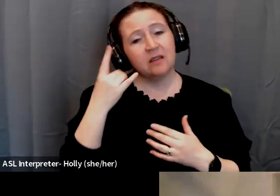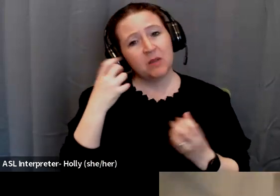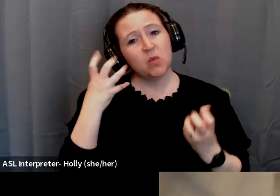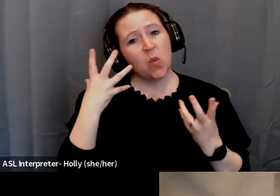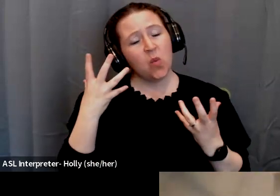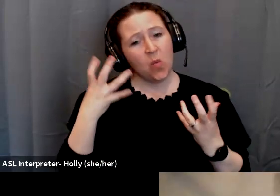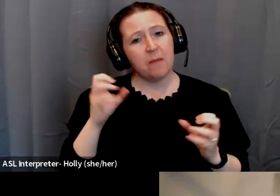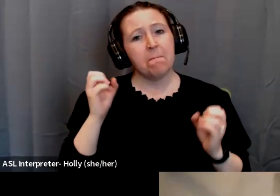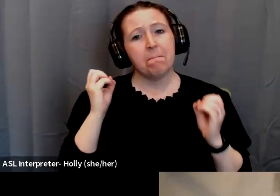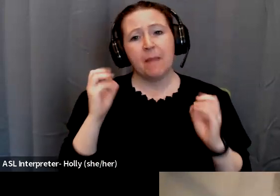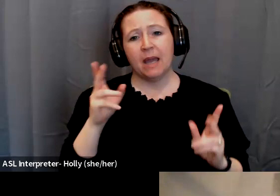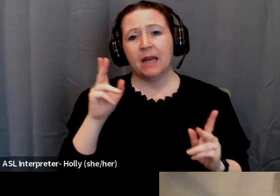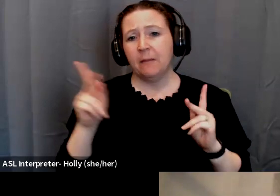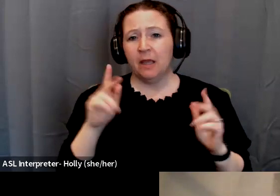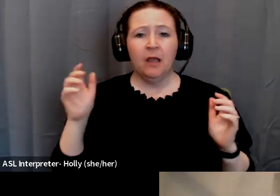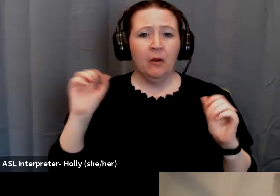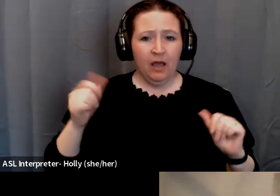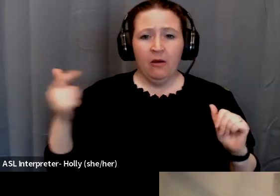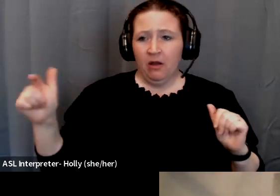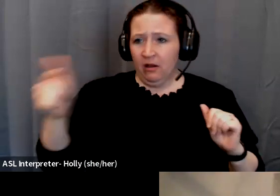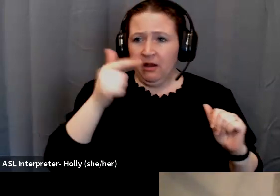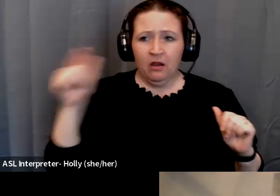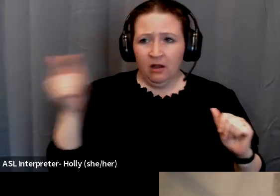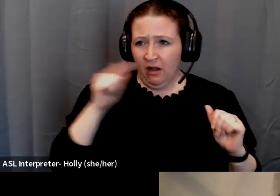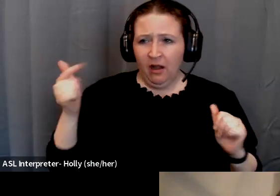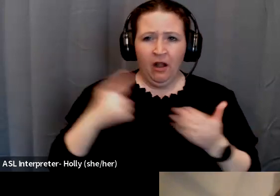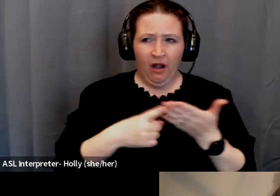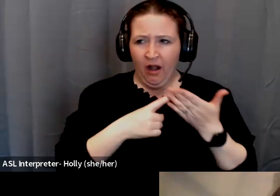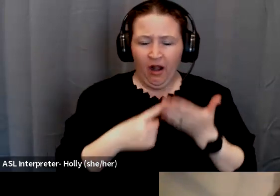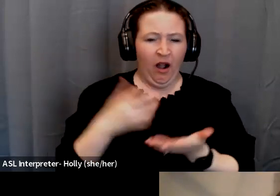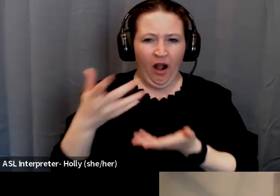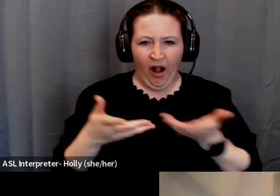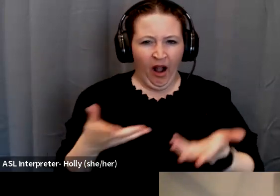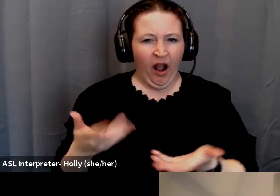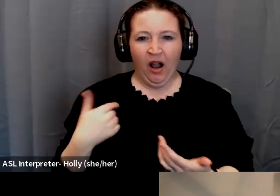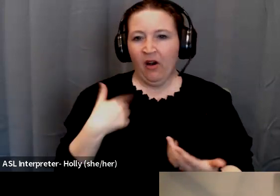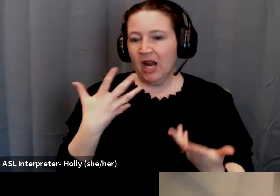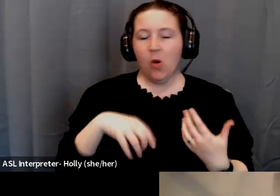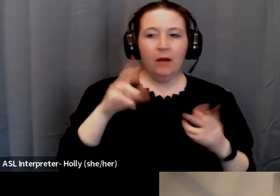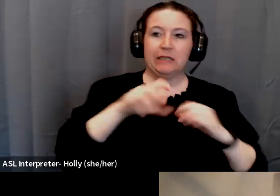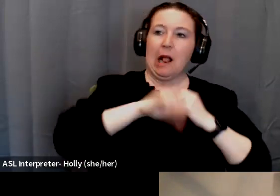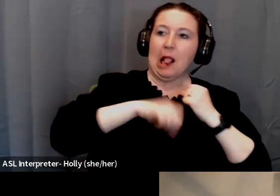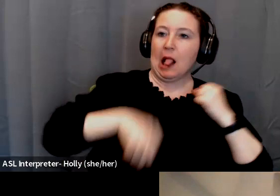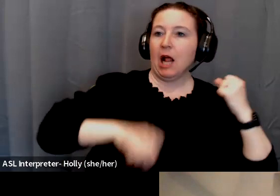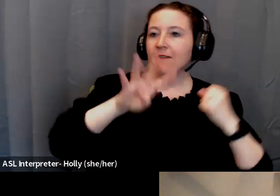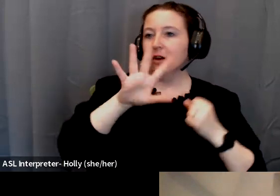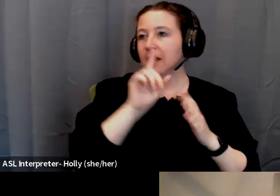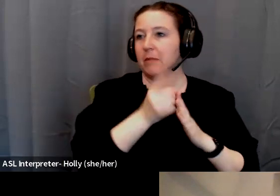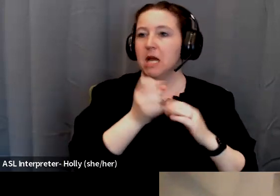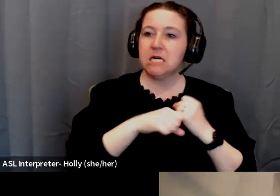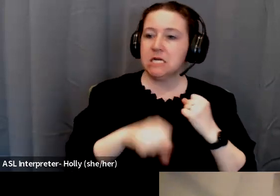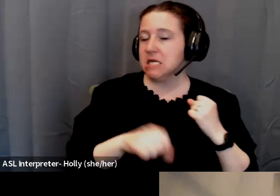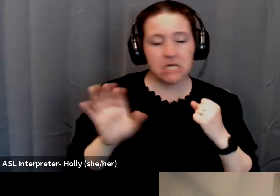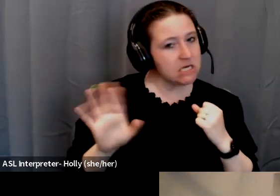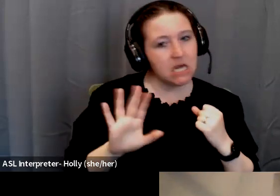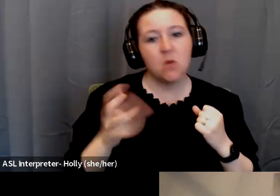many people as possible to weigh in on topics. So we're not here to hear from somebody for 45 minutes at the microphone. We're here to hear